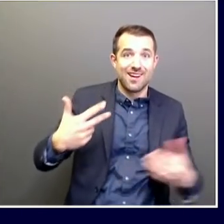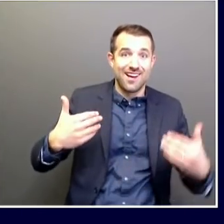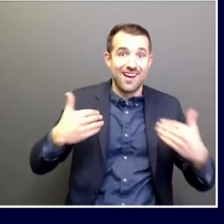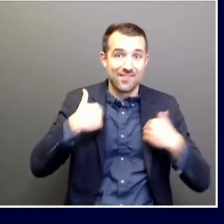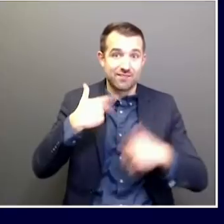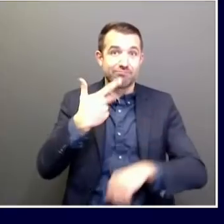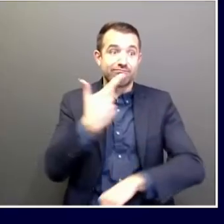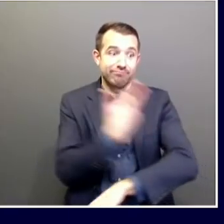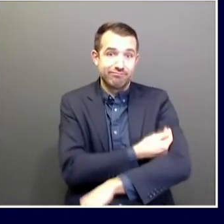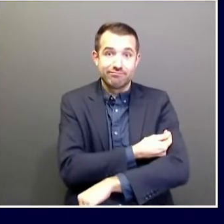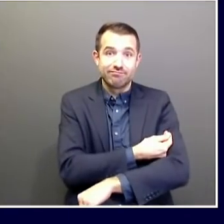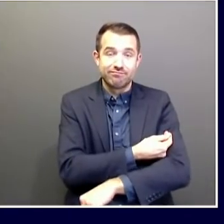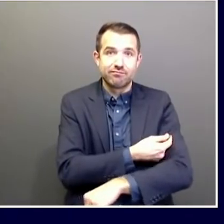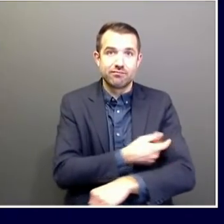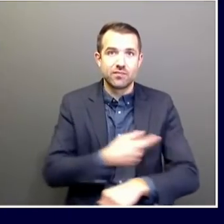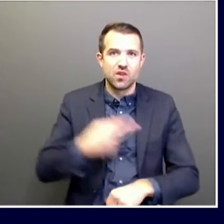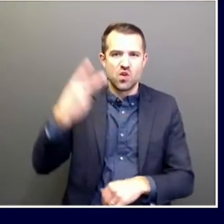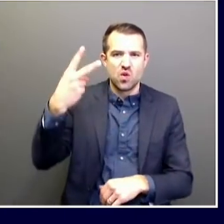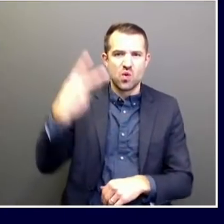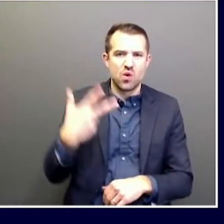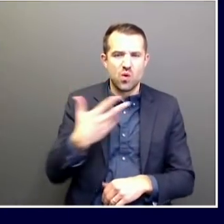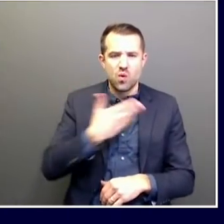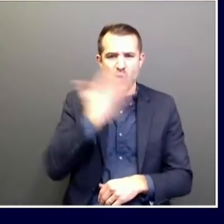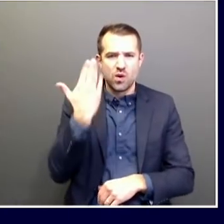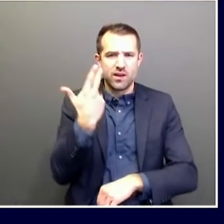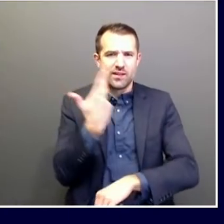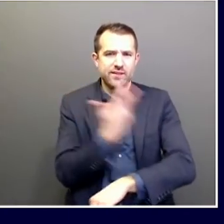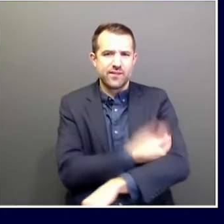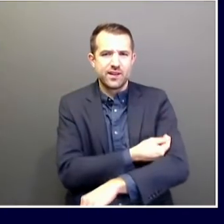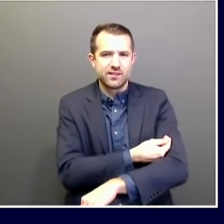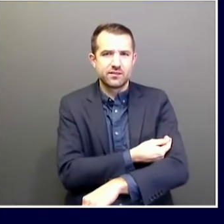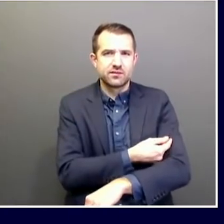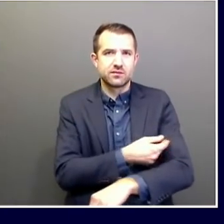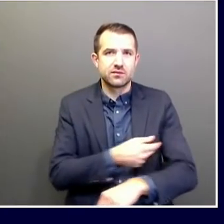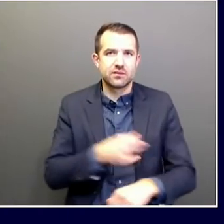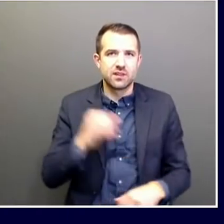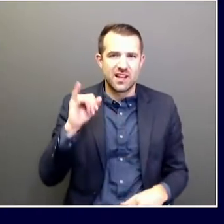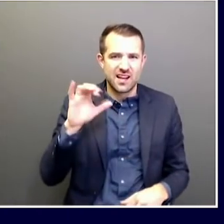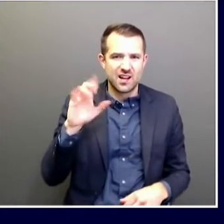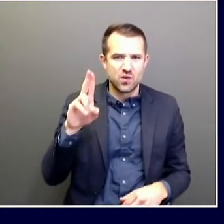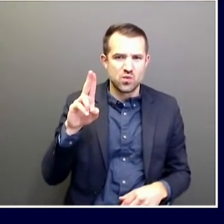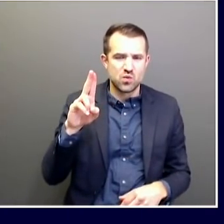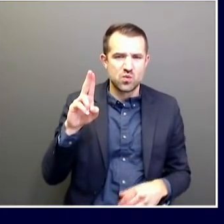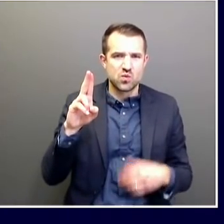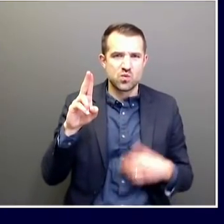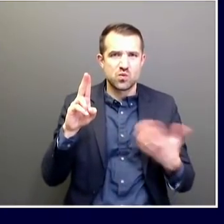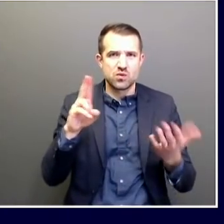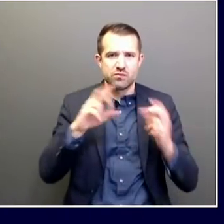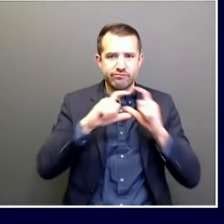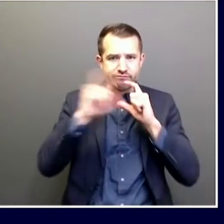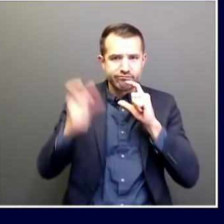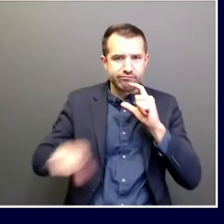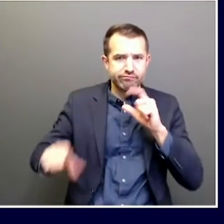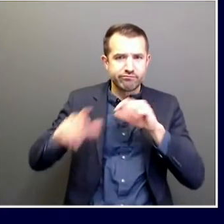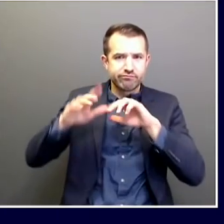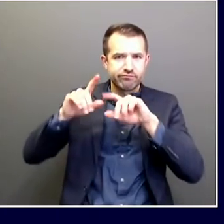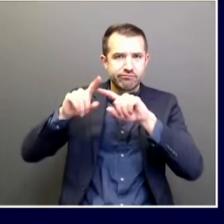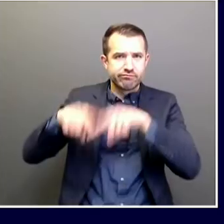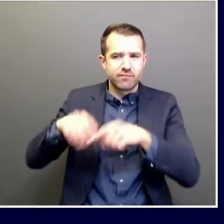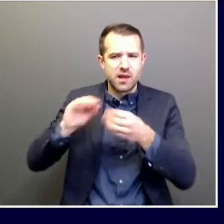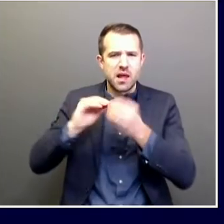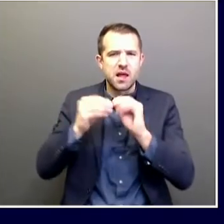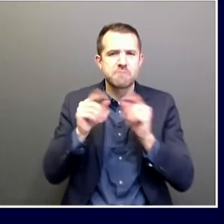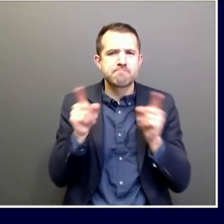accurate. I'm also curious how many people in the ICU are on ventilators are vaccinated, but that seems like a